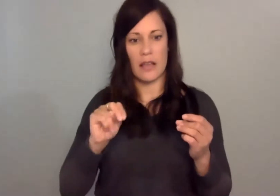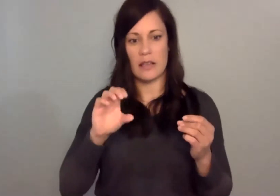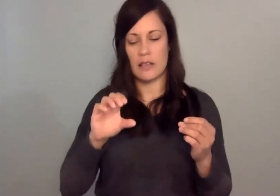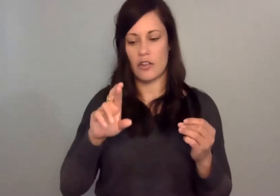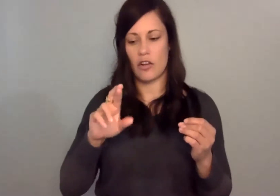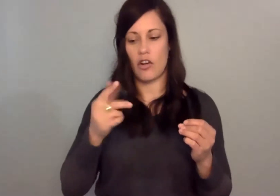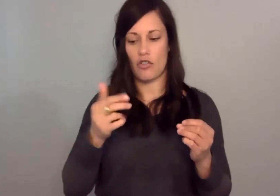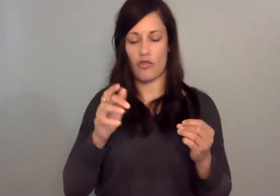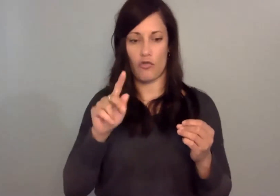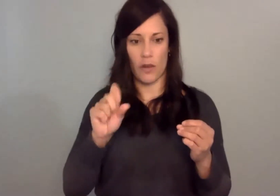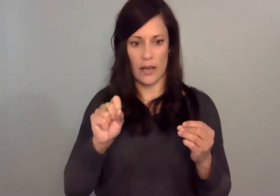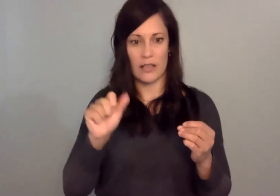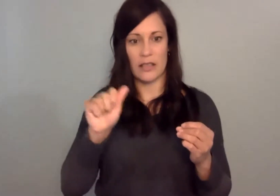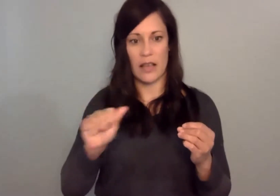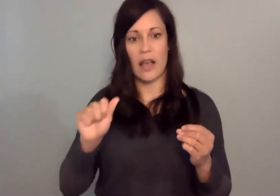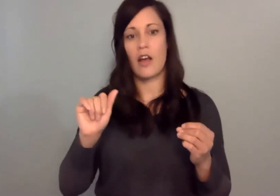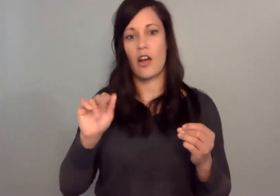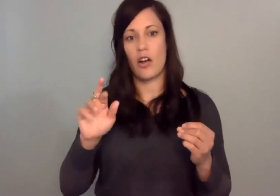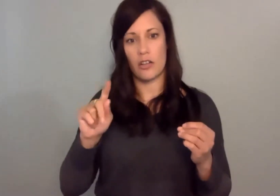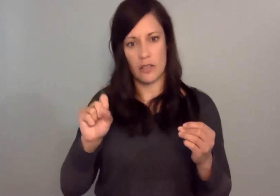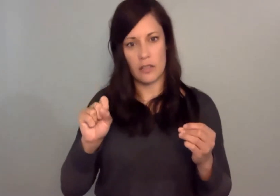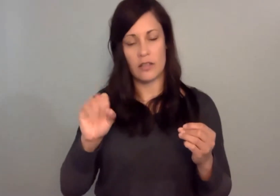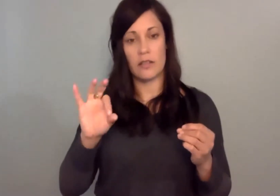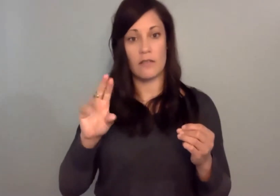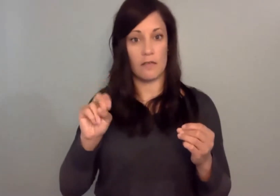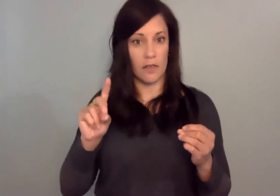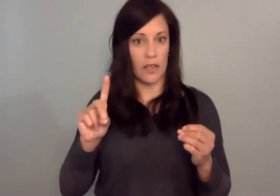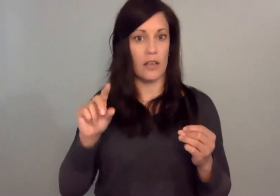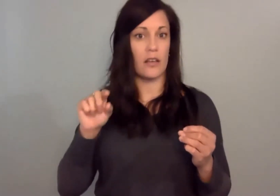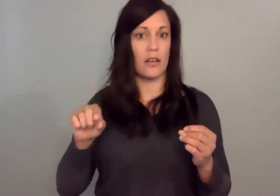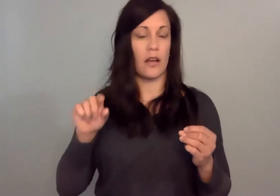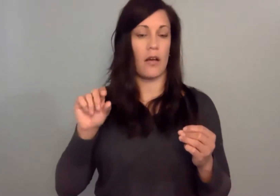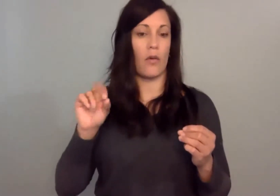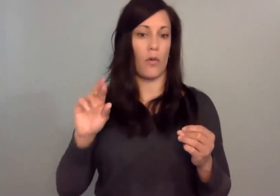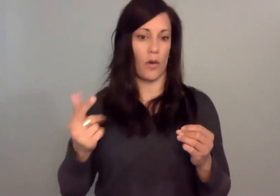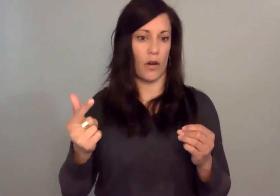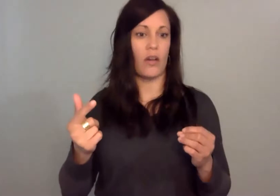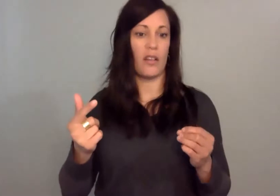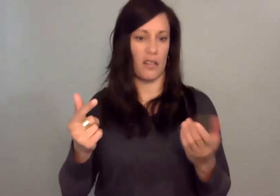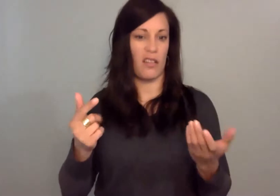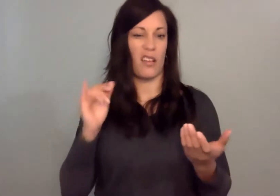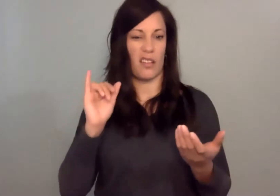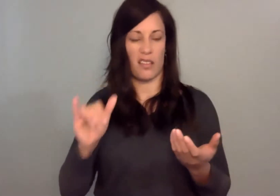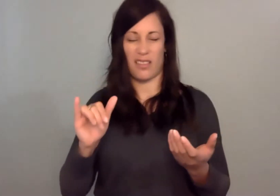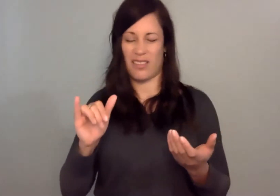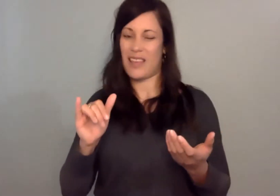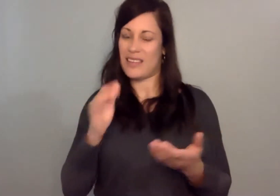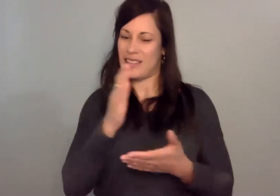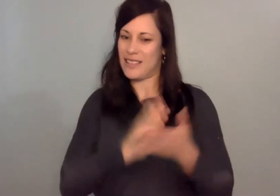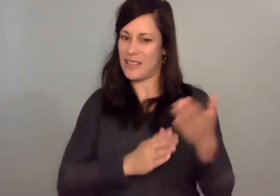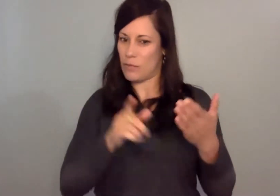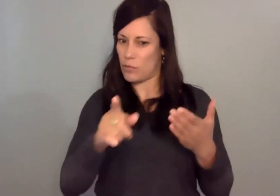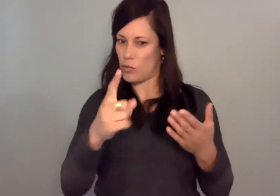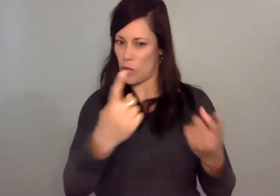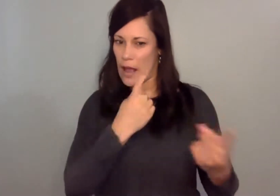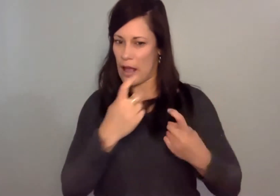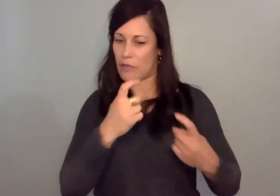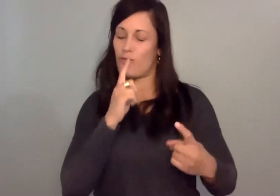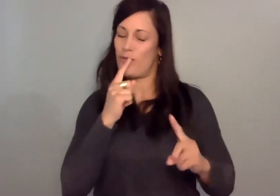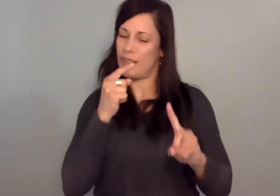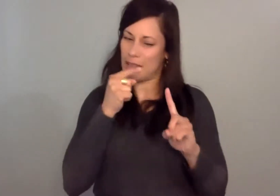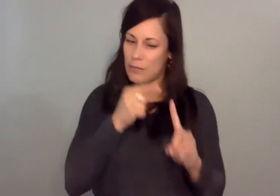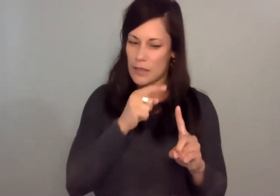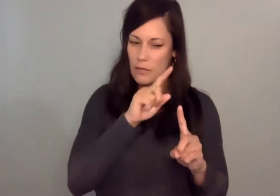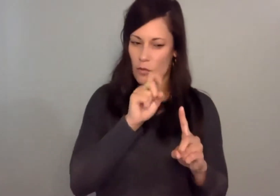ncrgrants@artsfund.org, to talk about any questions that are specific to your organization. A lot of the questions that are in the Q&A are very specific to one